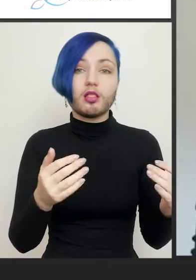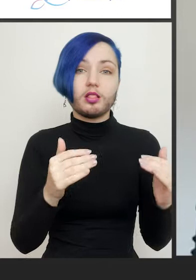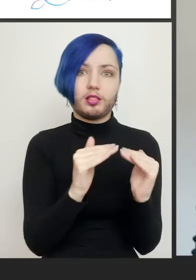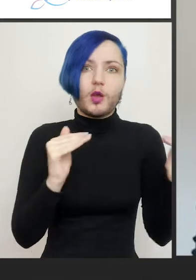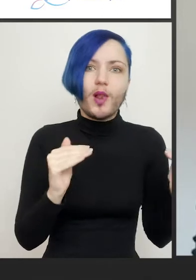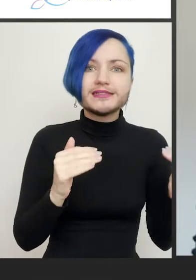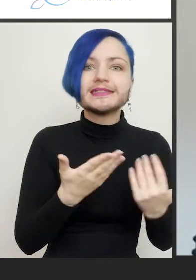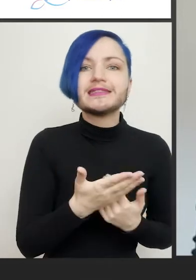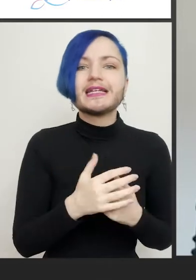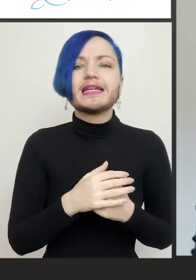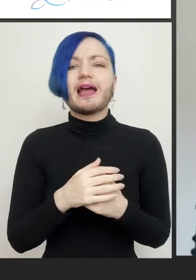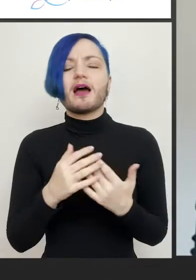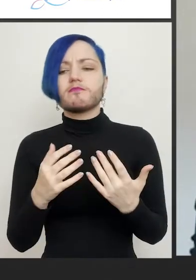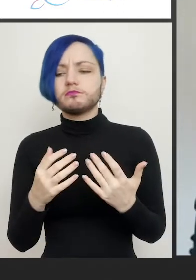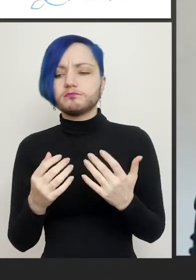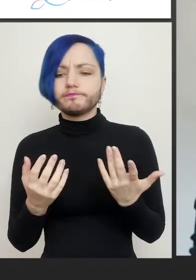important